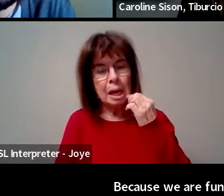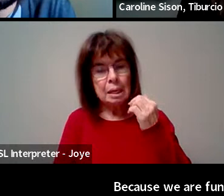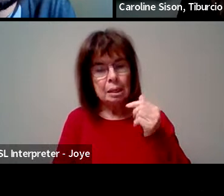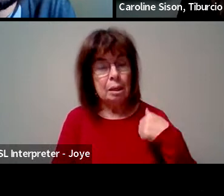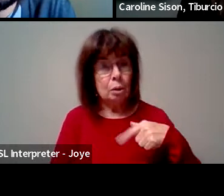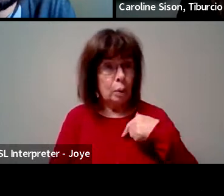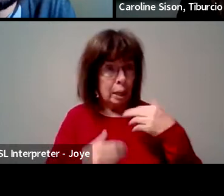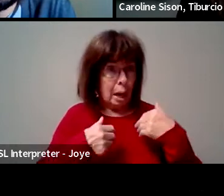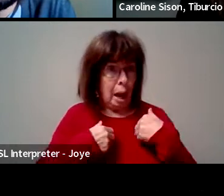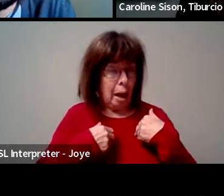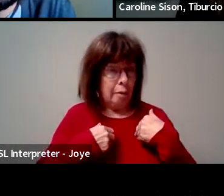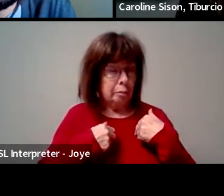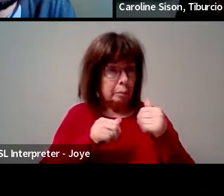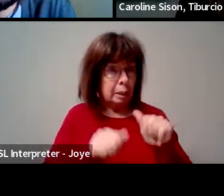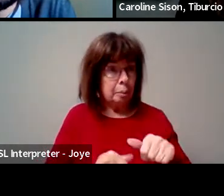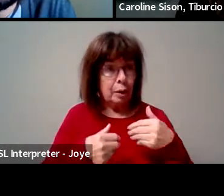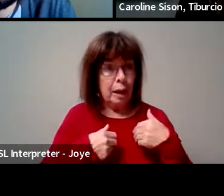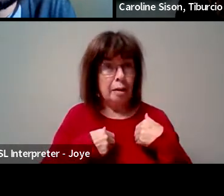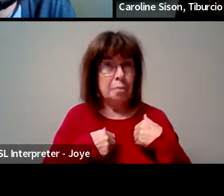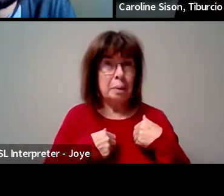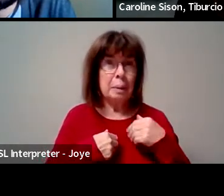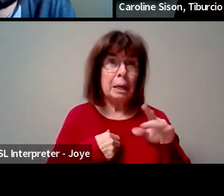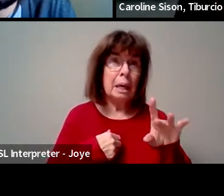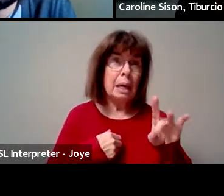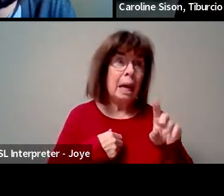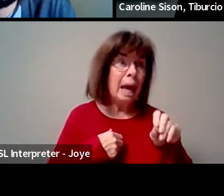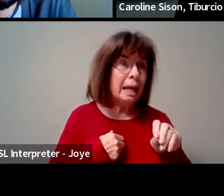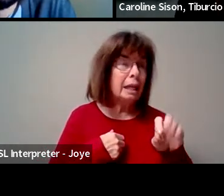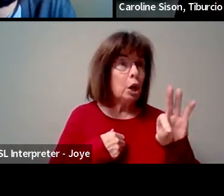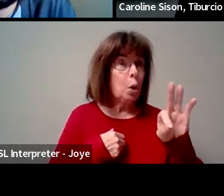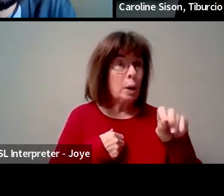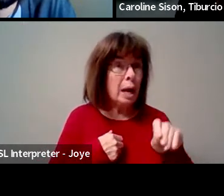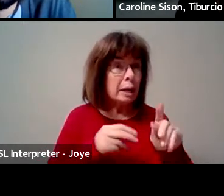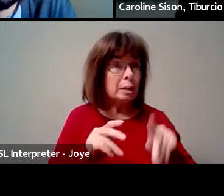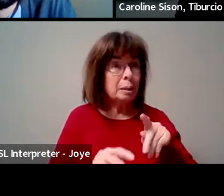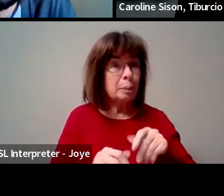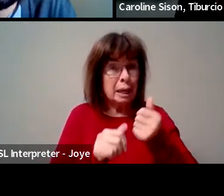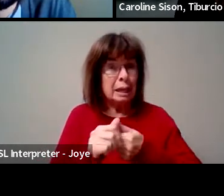have at least 80 to 90 people at each one of our pop-ups